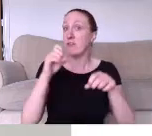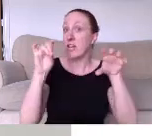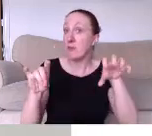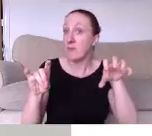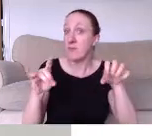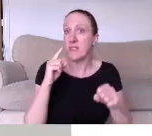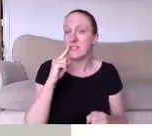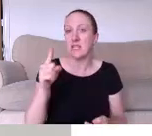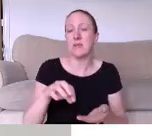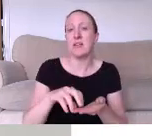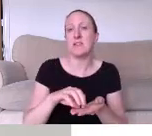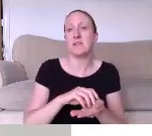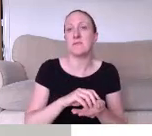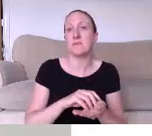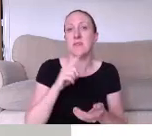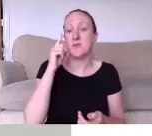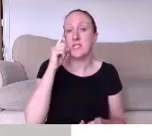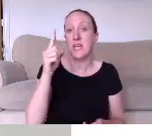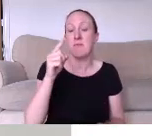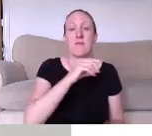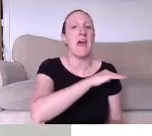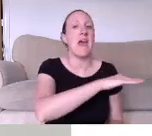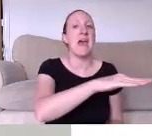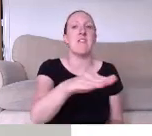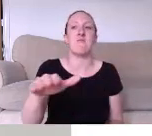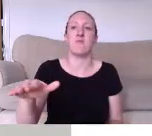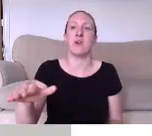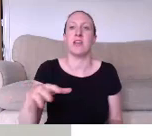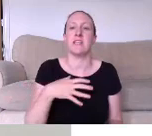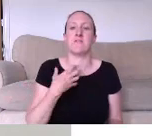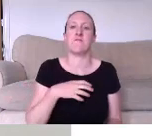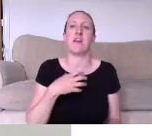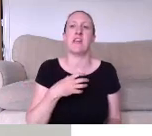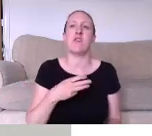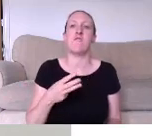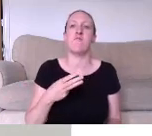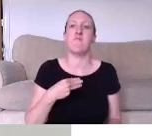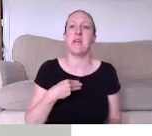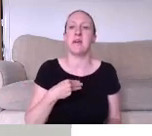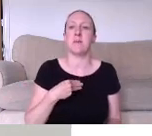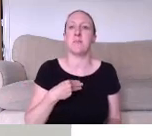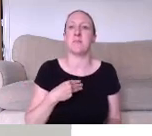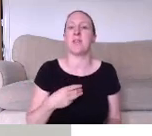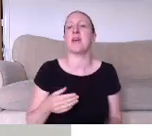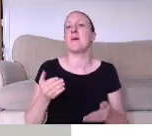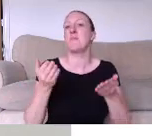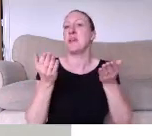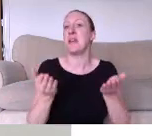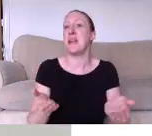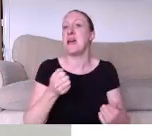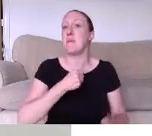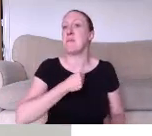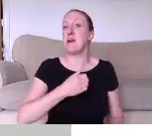Well, Gruffalo, said the mouse, you see, everyone is afraid of me.